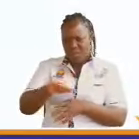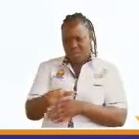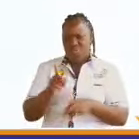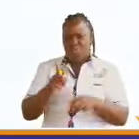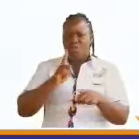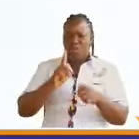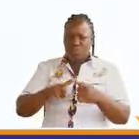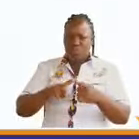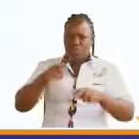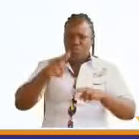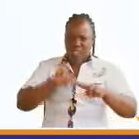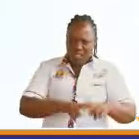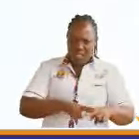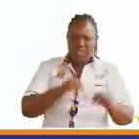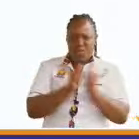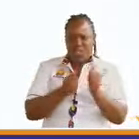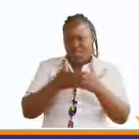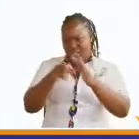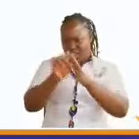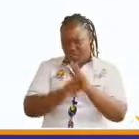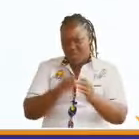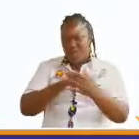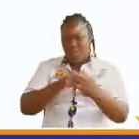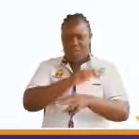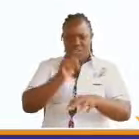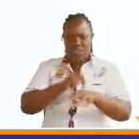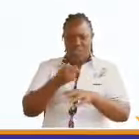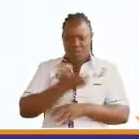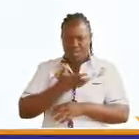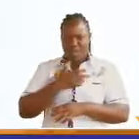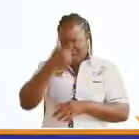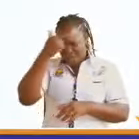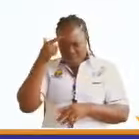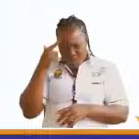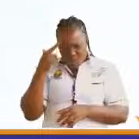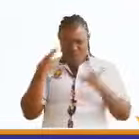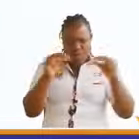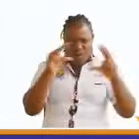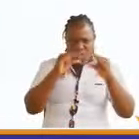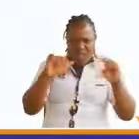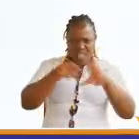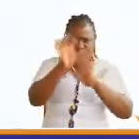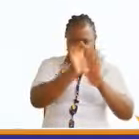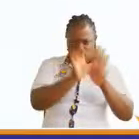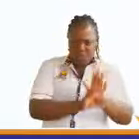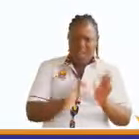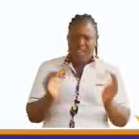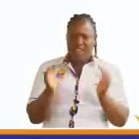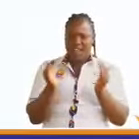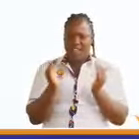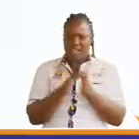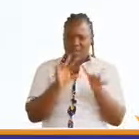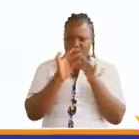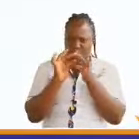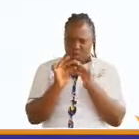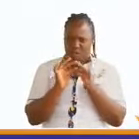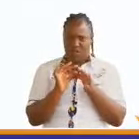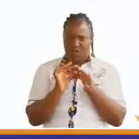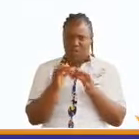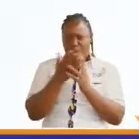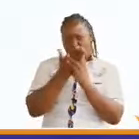sit with the leadership of the national government, because Article 187 of the Constitution encourages collaboration